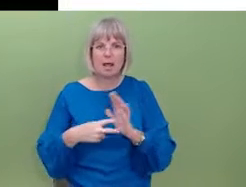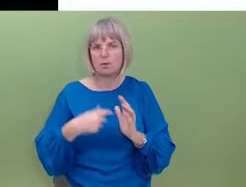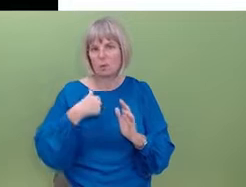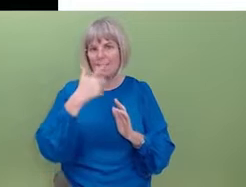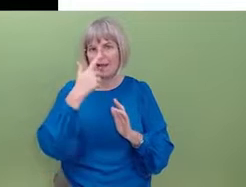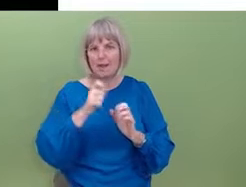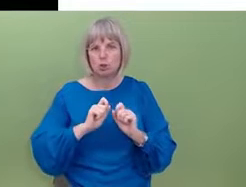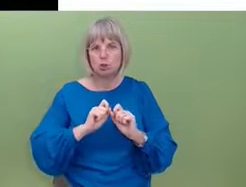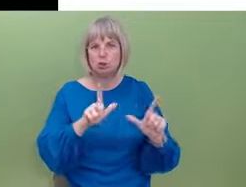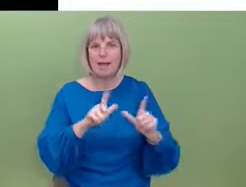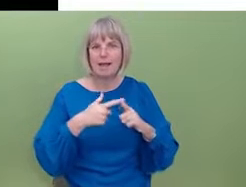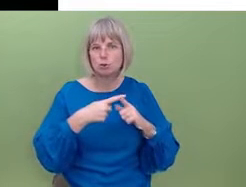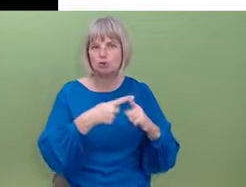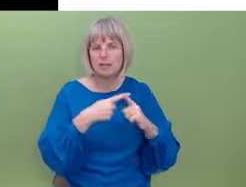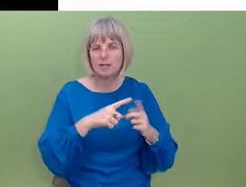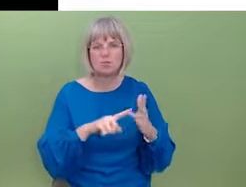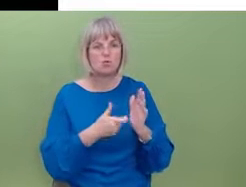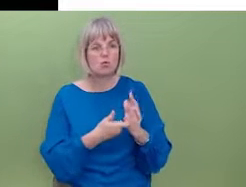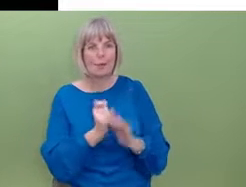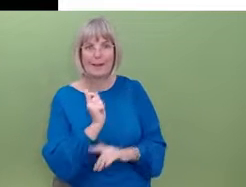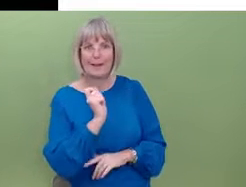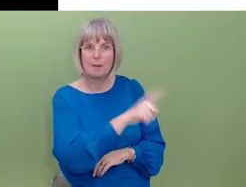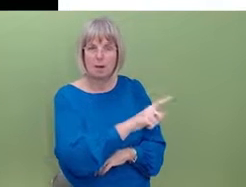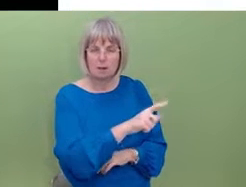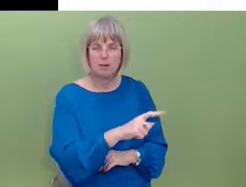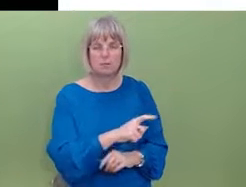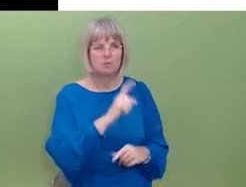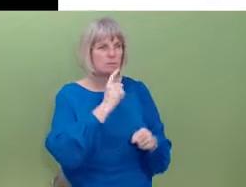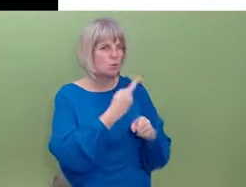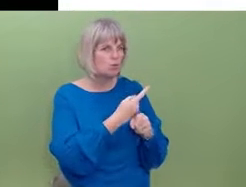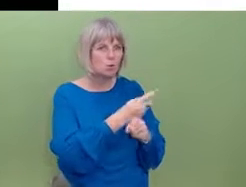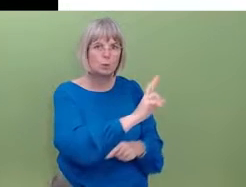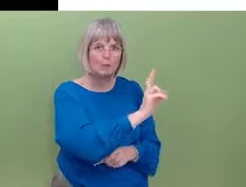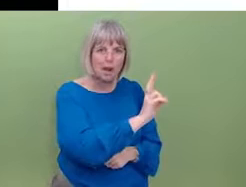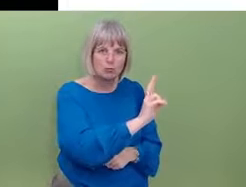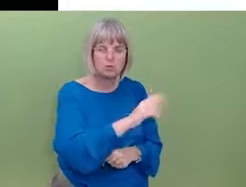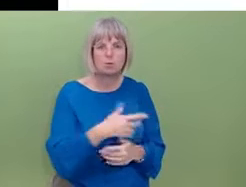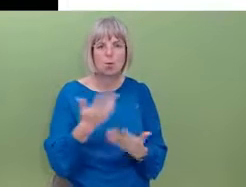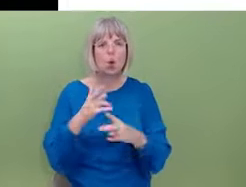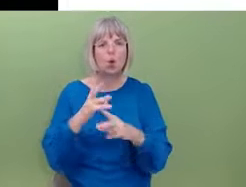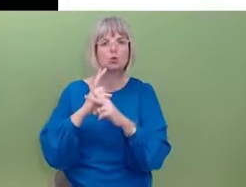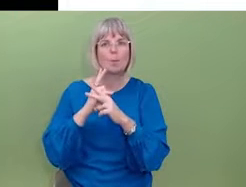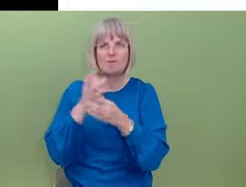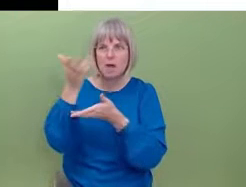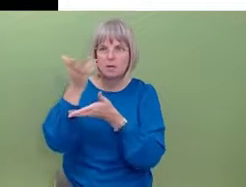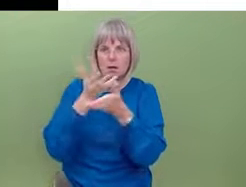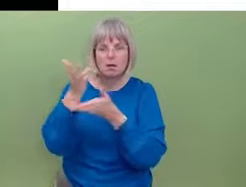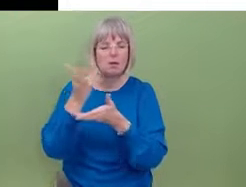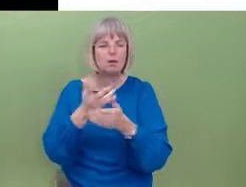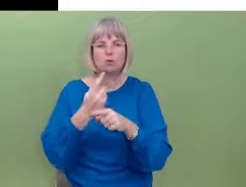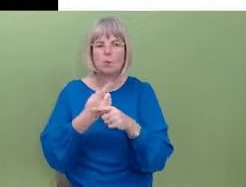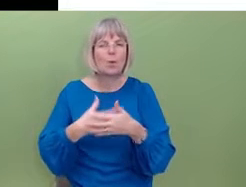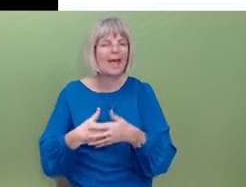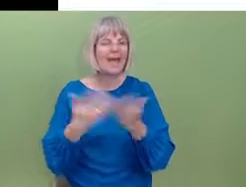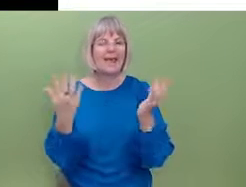and to speak to parents, the team and supervisors about any risk, just like you would in a normal session with someone